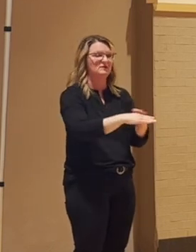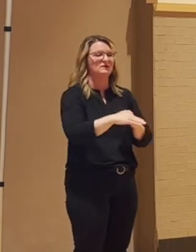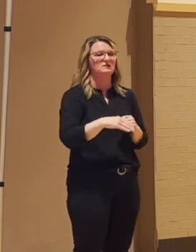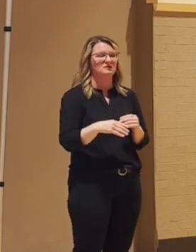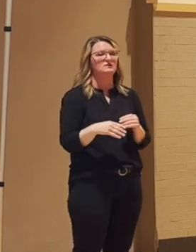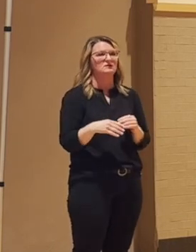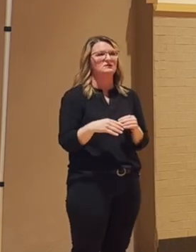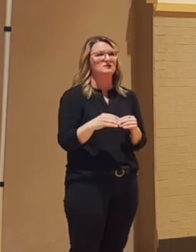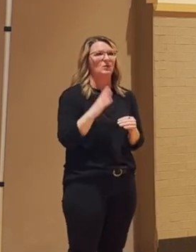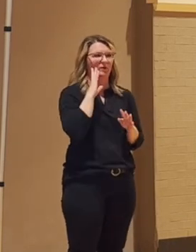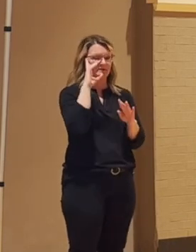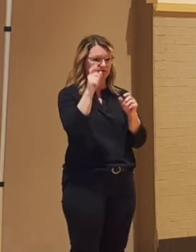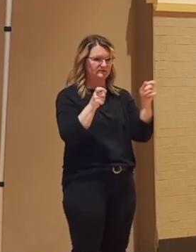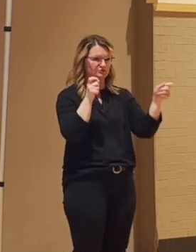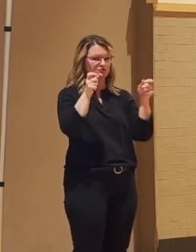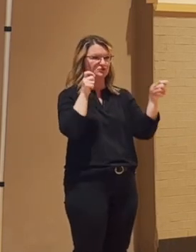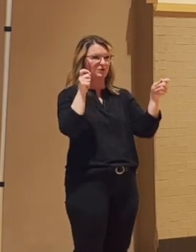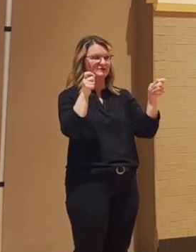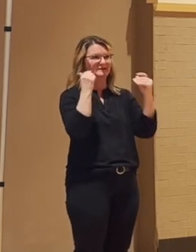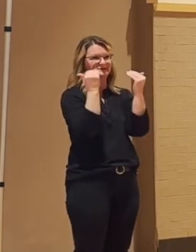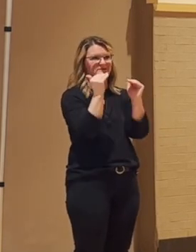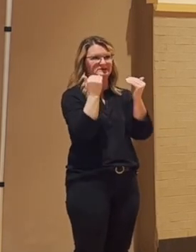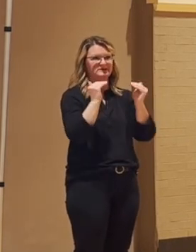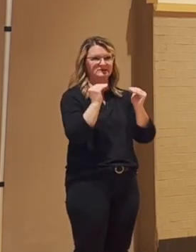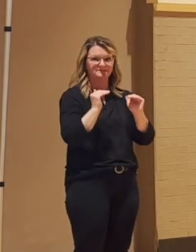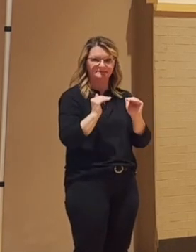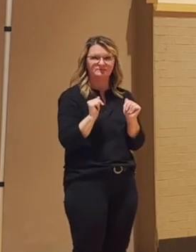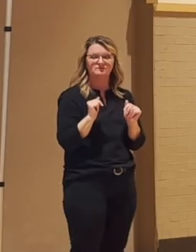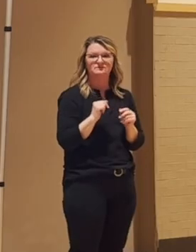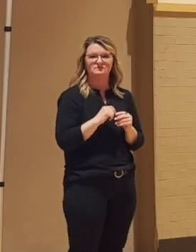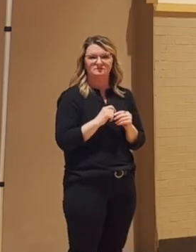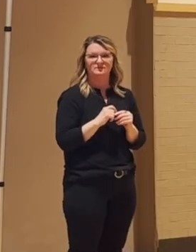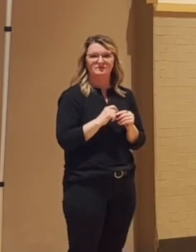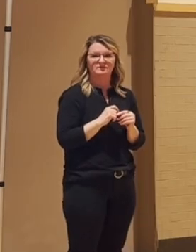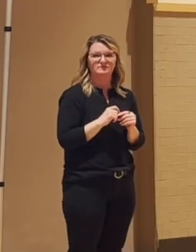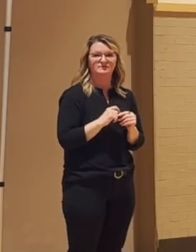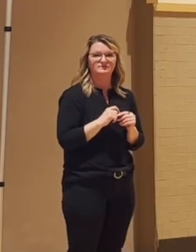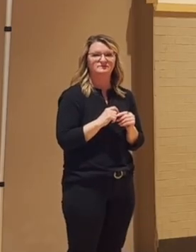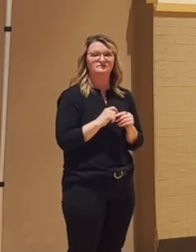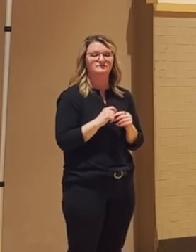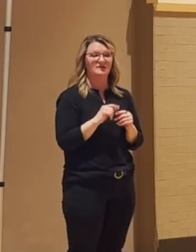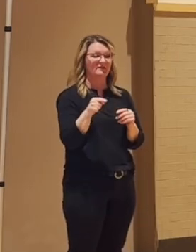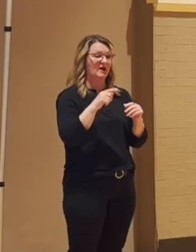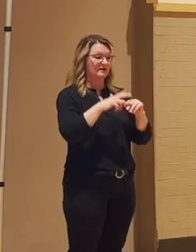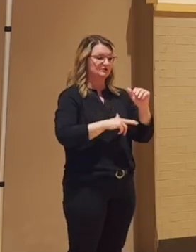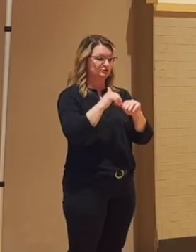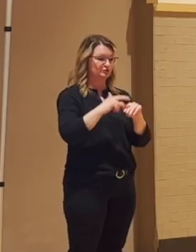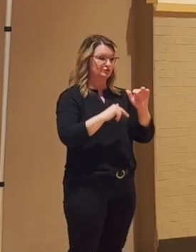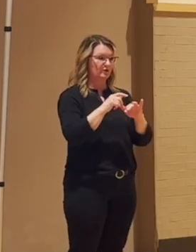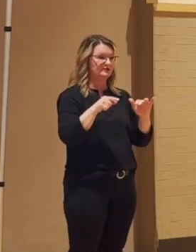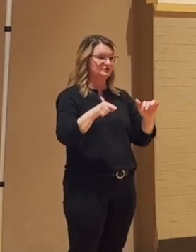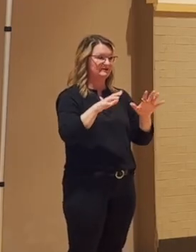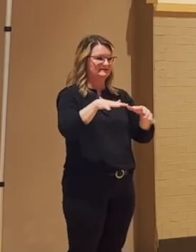are controlled and mitigated. Given that the construction is within